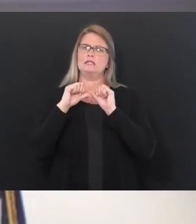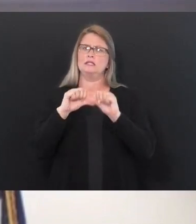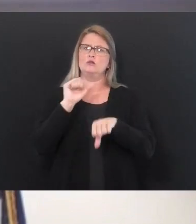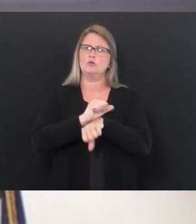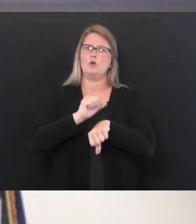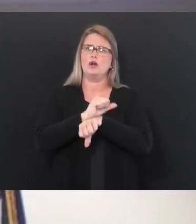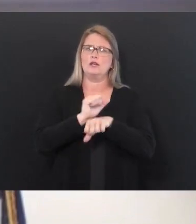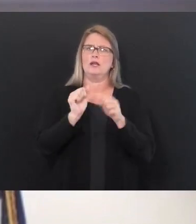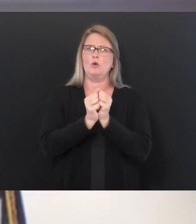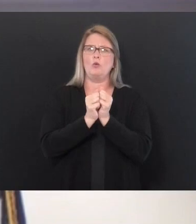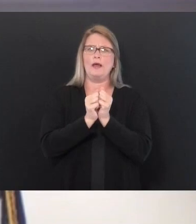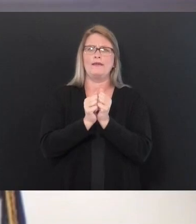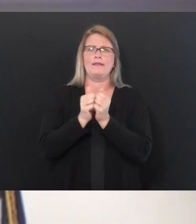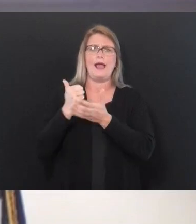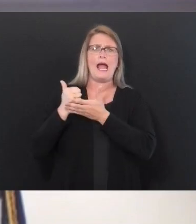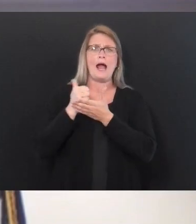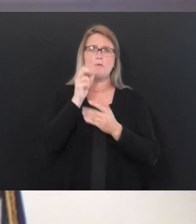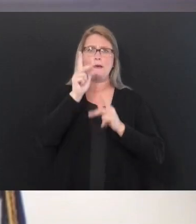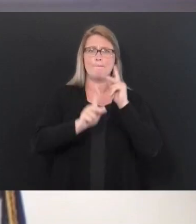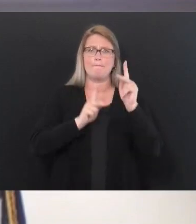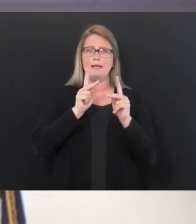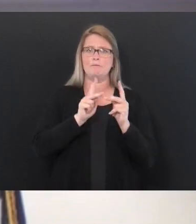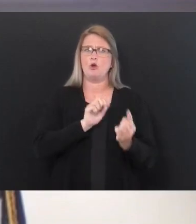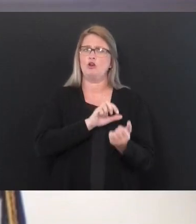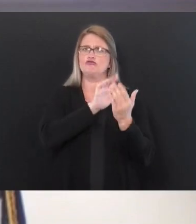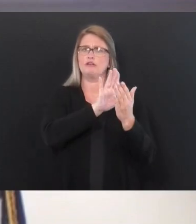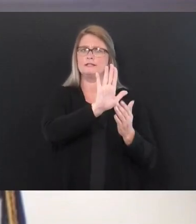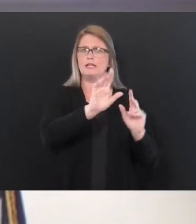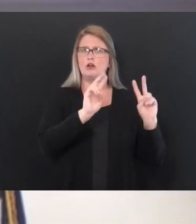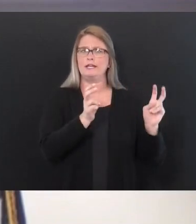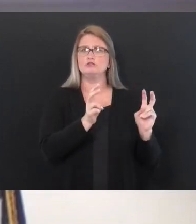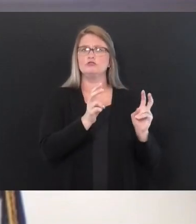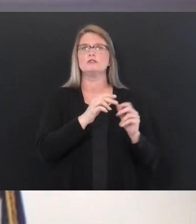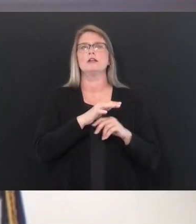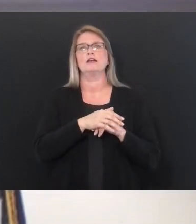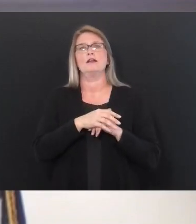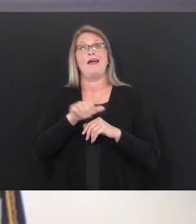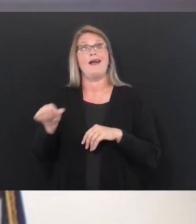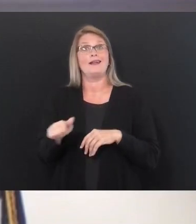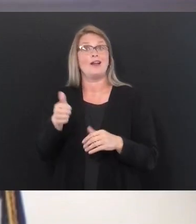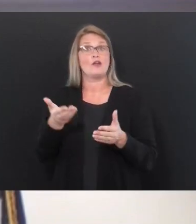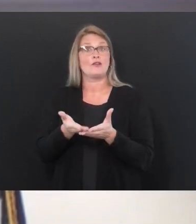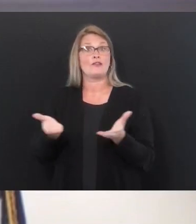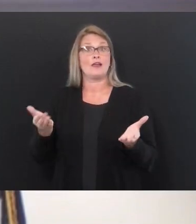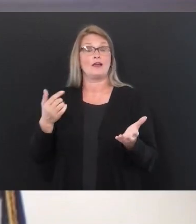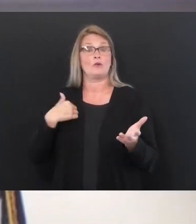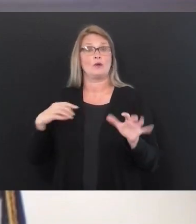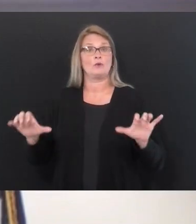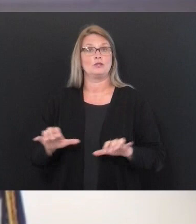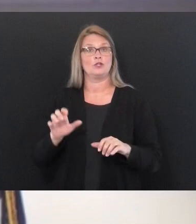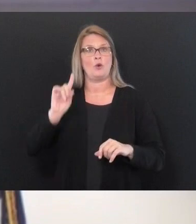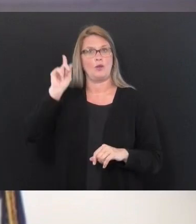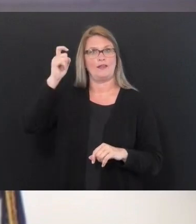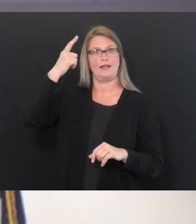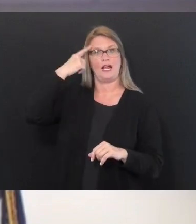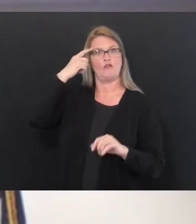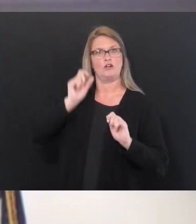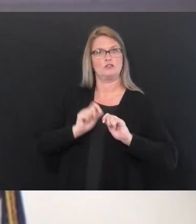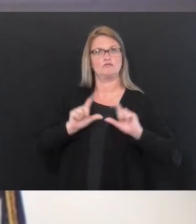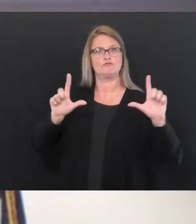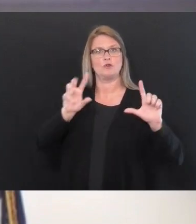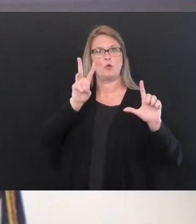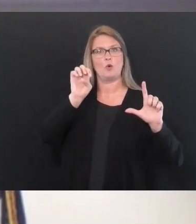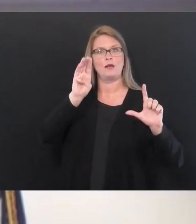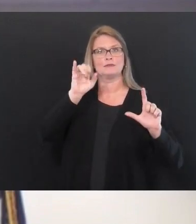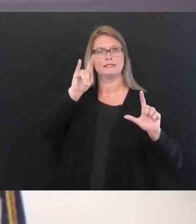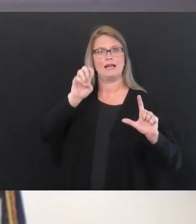help folks address those issues. The other thing that we'll be doing is, both on the governor's site as well as the National Guard